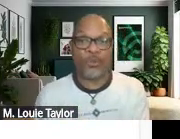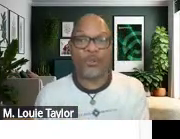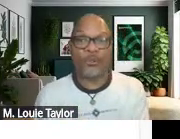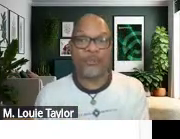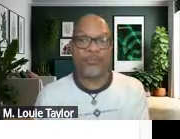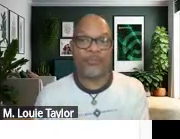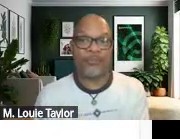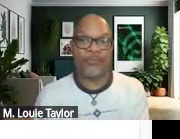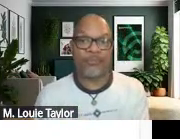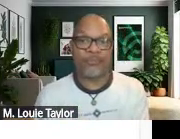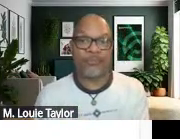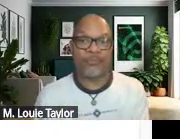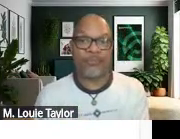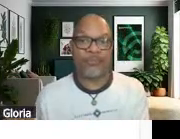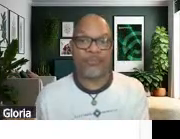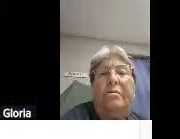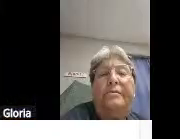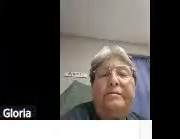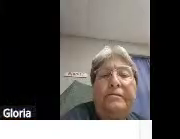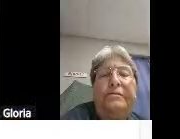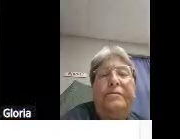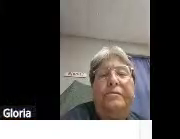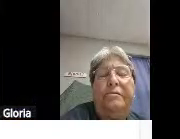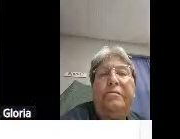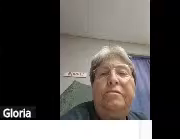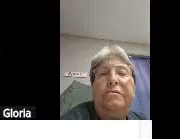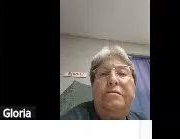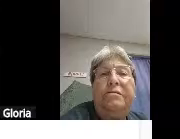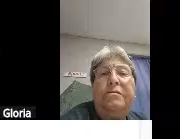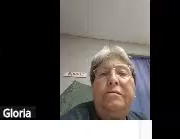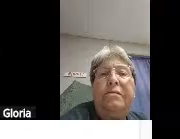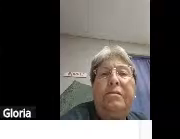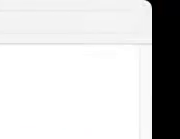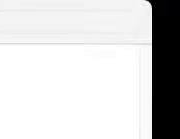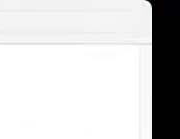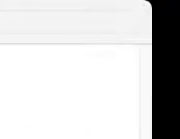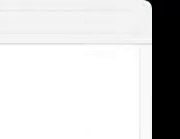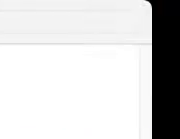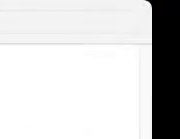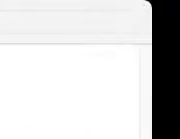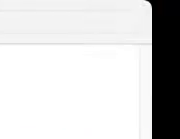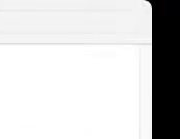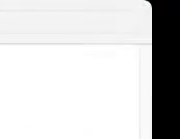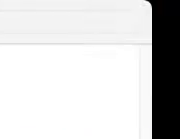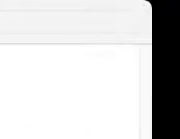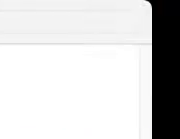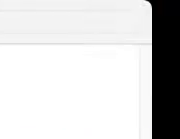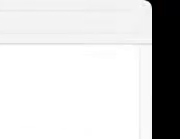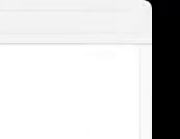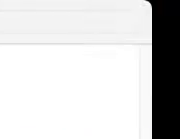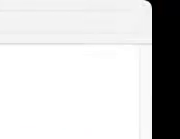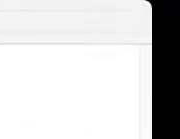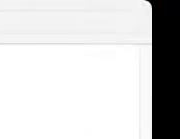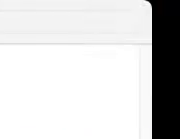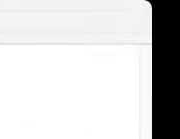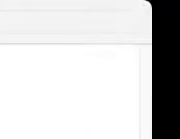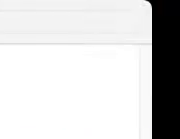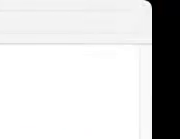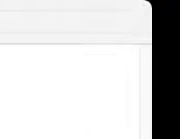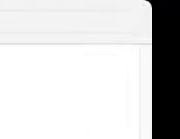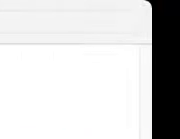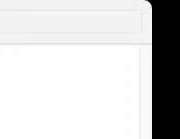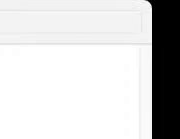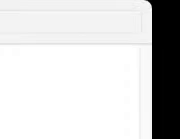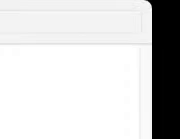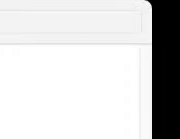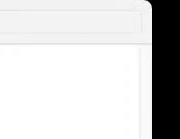you. Cool. Yeah, so it really kind of is important to use a different email and go in like you're a